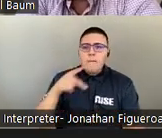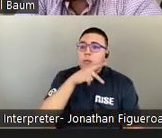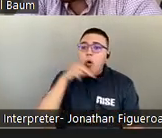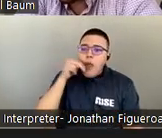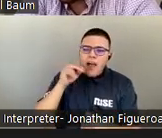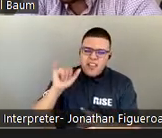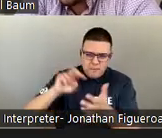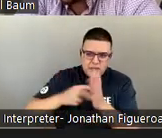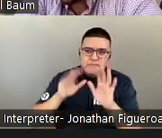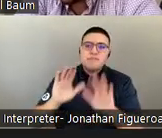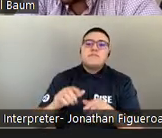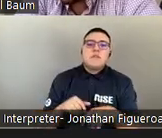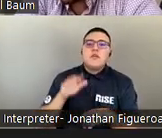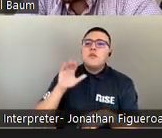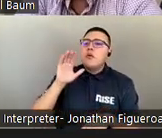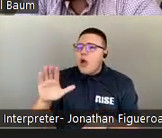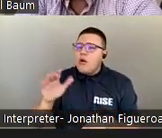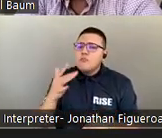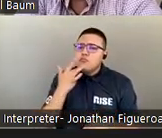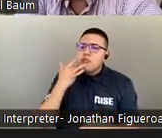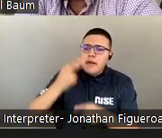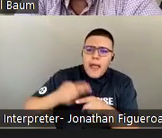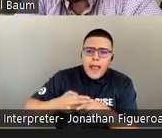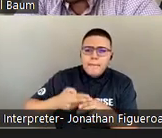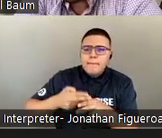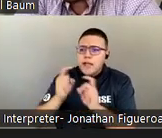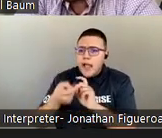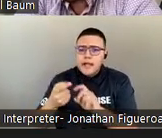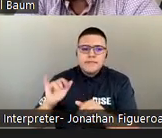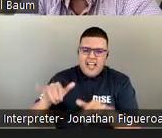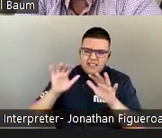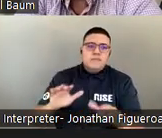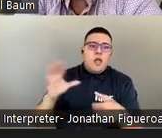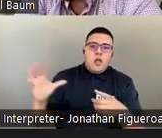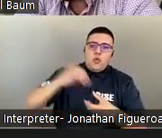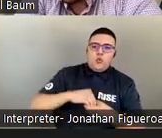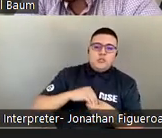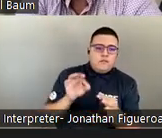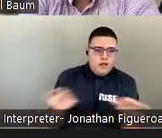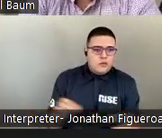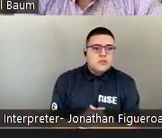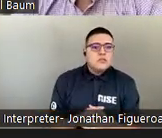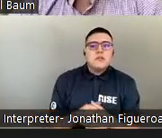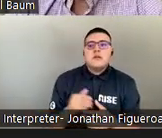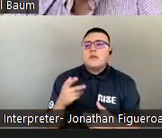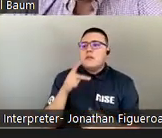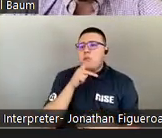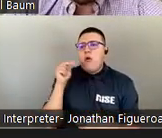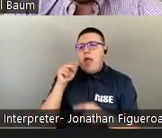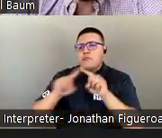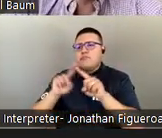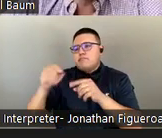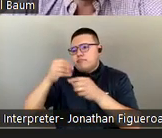about their chosen name. Rob went through a whole list of different acronyms and